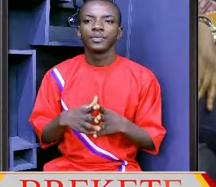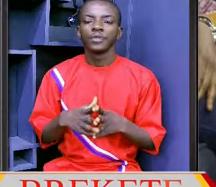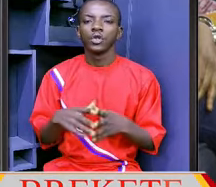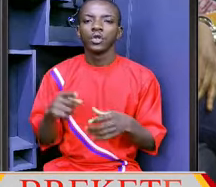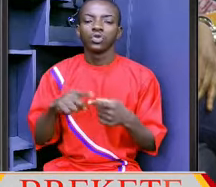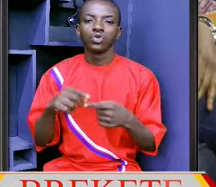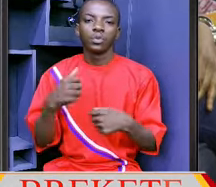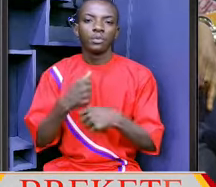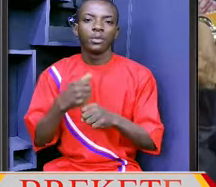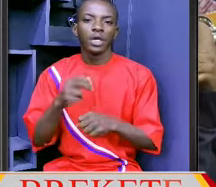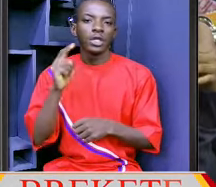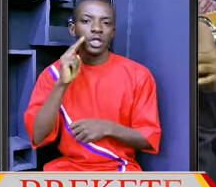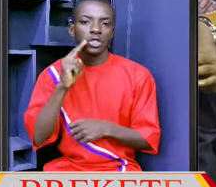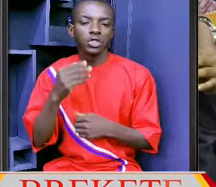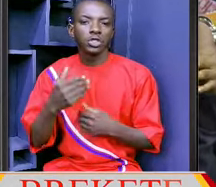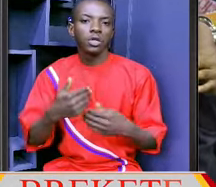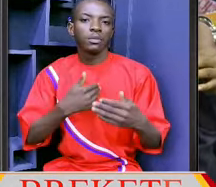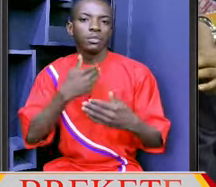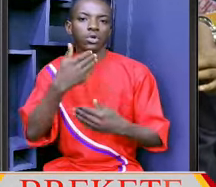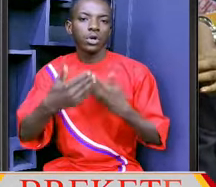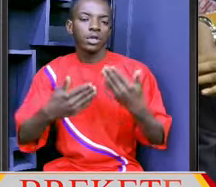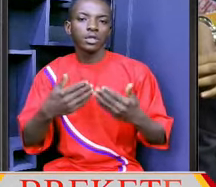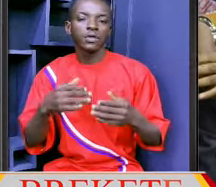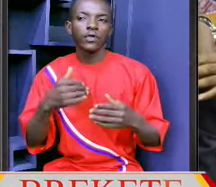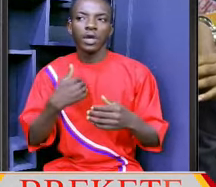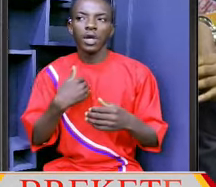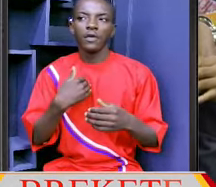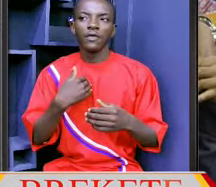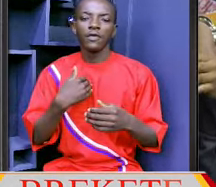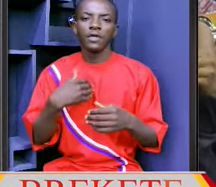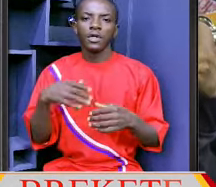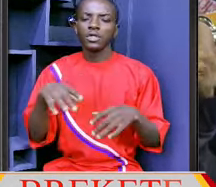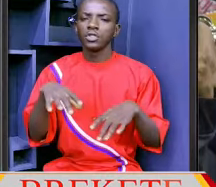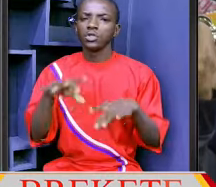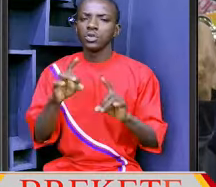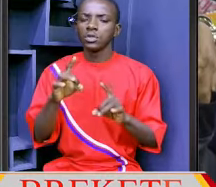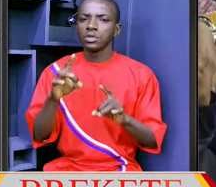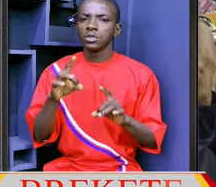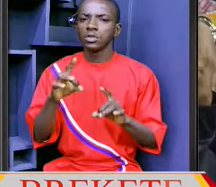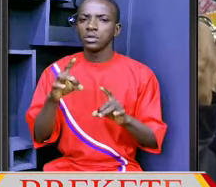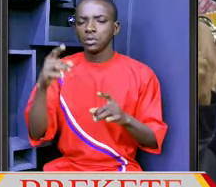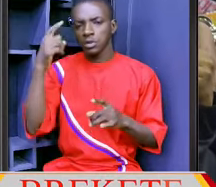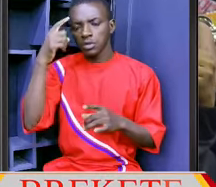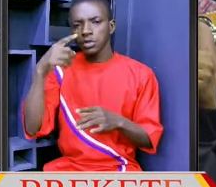to make Nigeria progress? Please, if you have a suggestion, 1 minute,